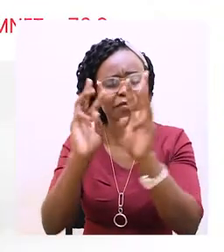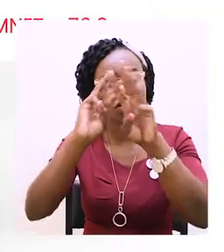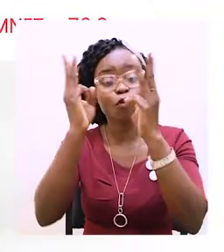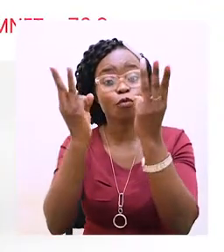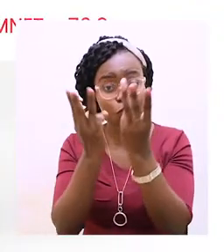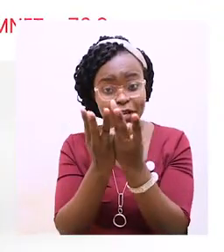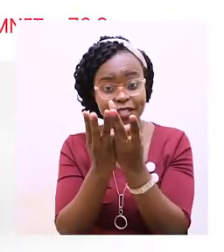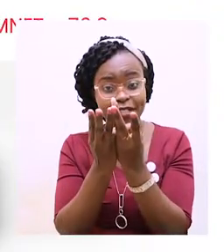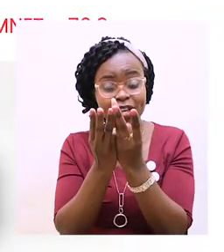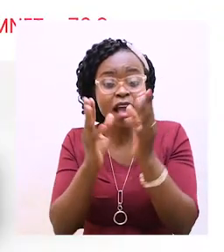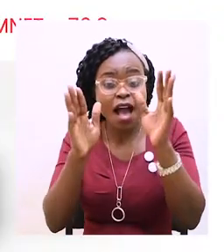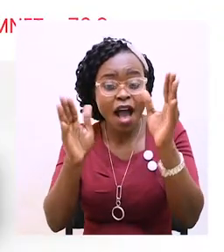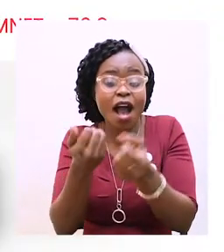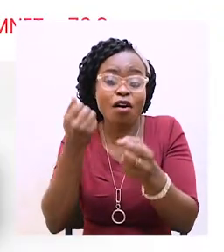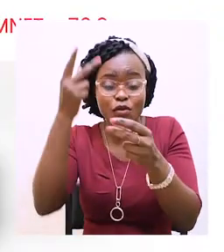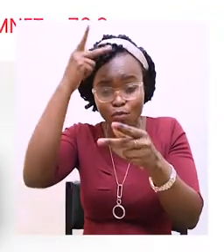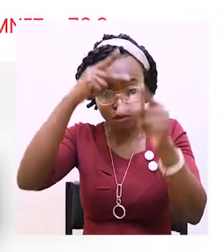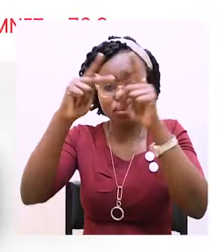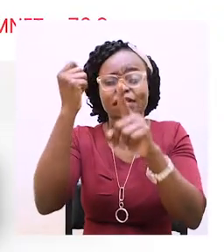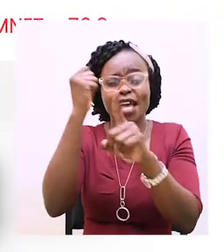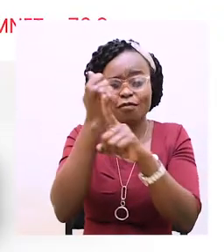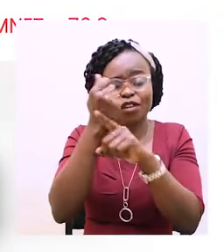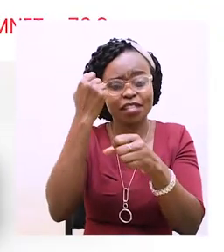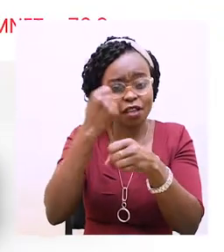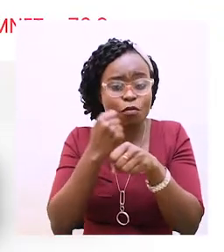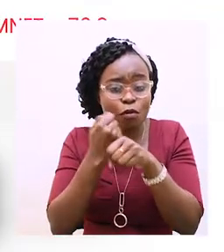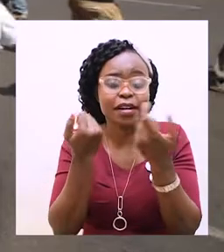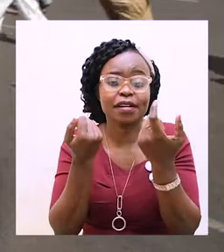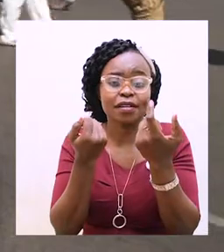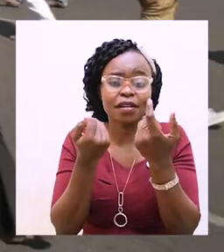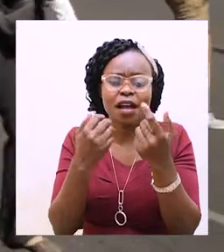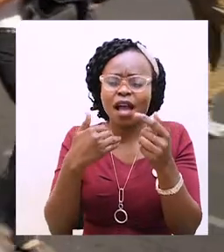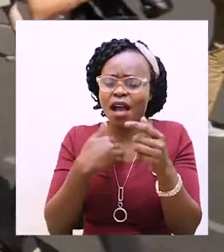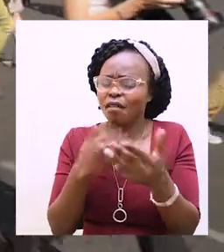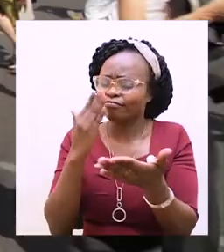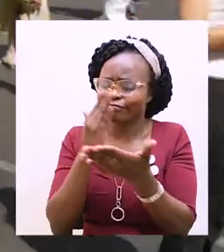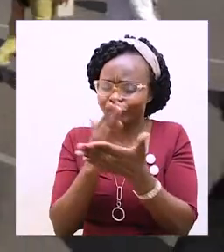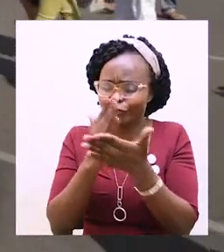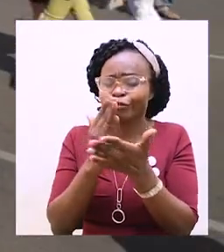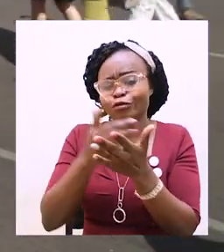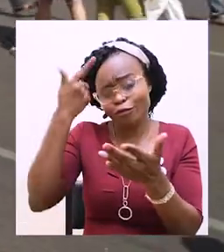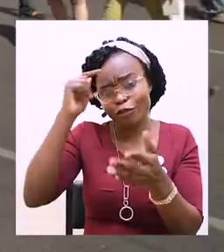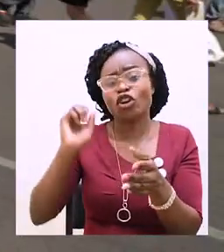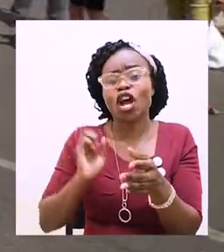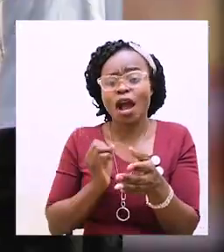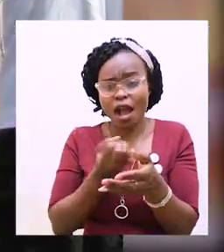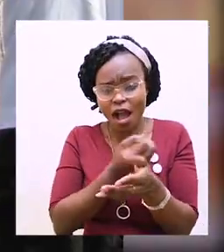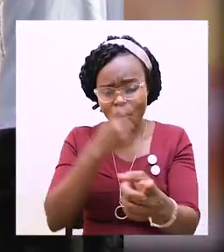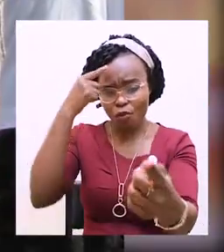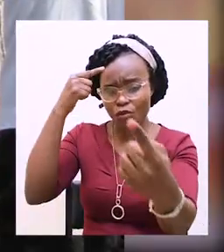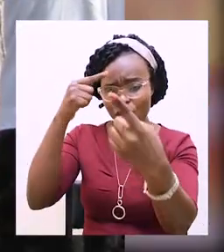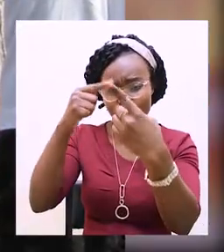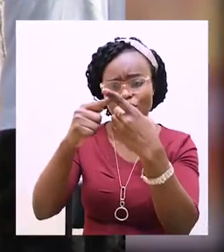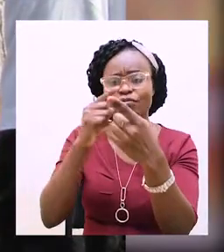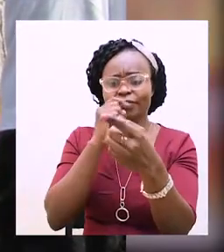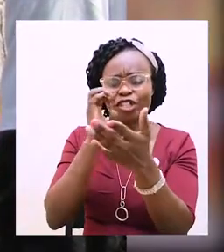globally in the entire world in terms of how we do our policy advocacy work and how we are very true to our mission in just ensuring that